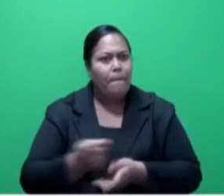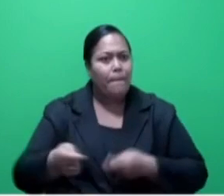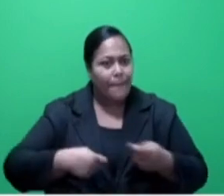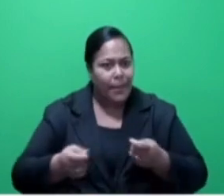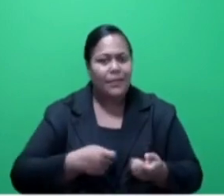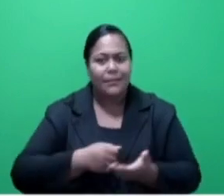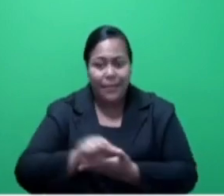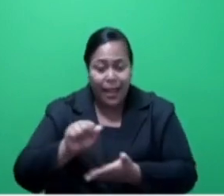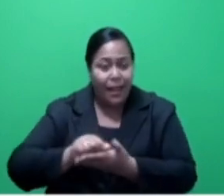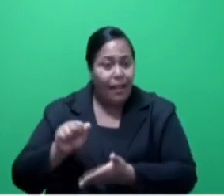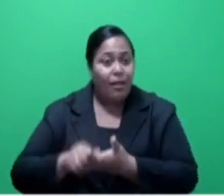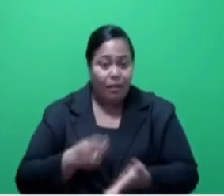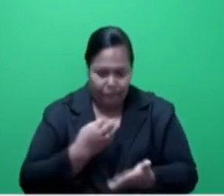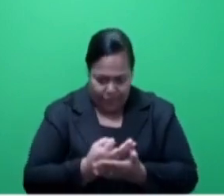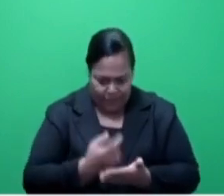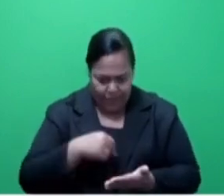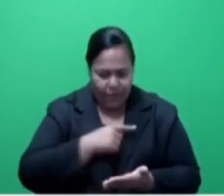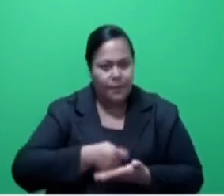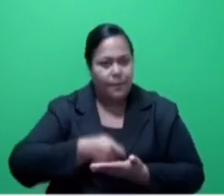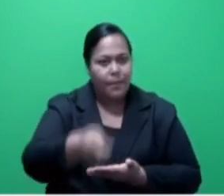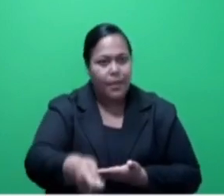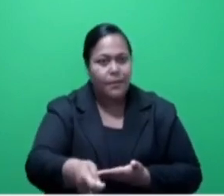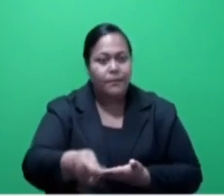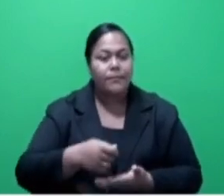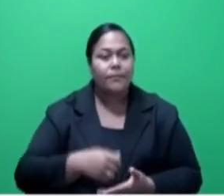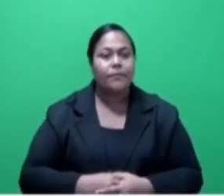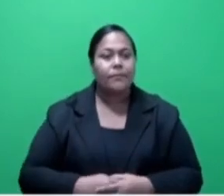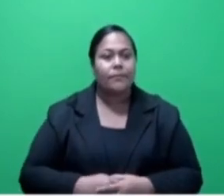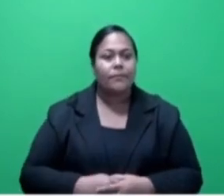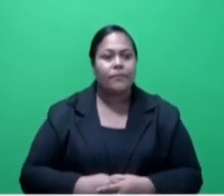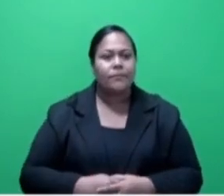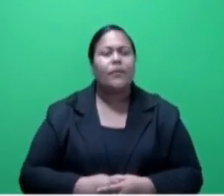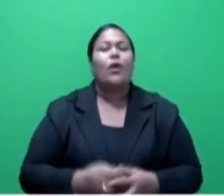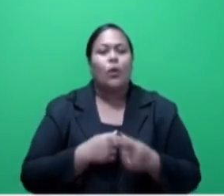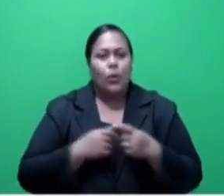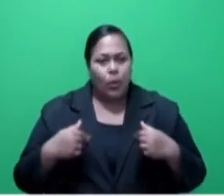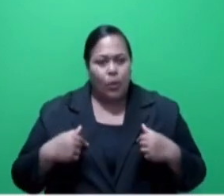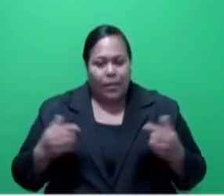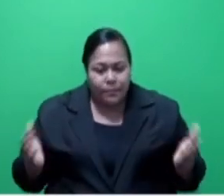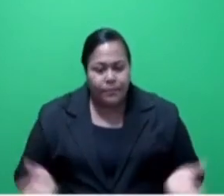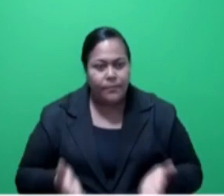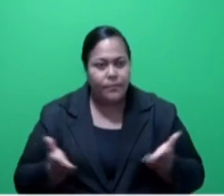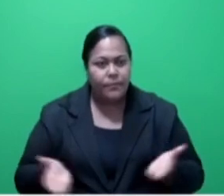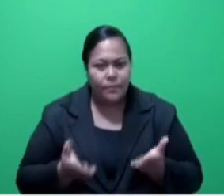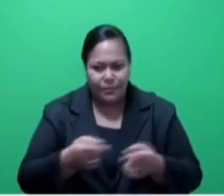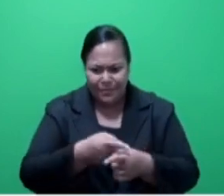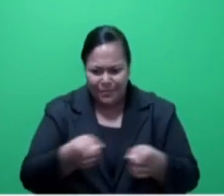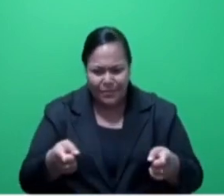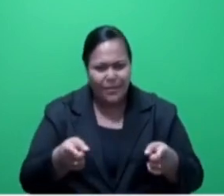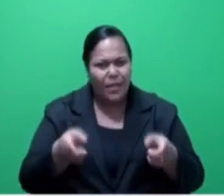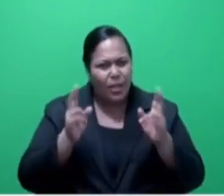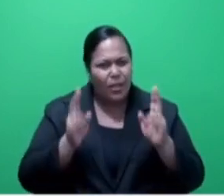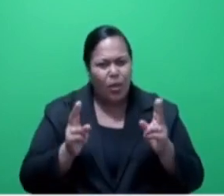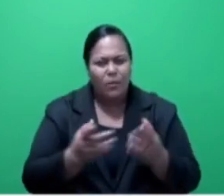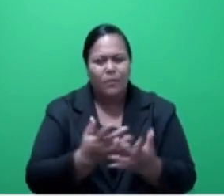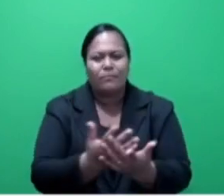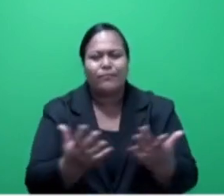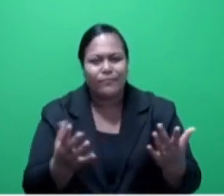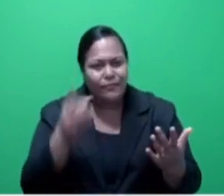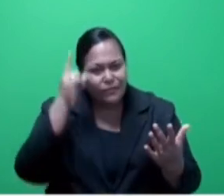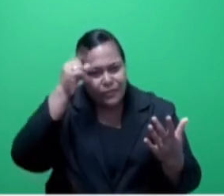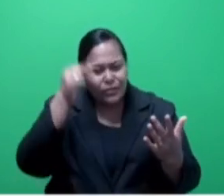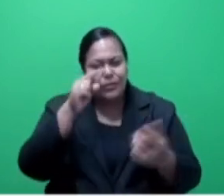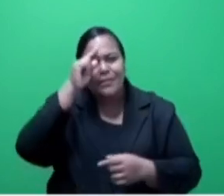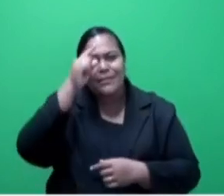saying that we should cut? We'd like the ordinary Fijian people to understand what the opposition is saying.